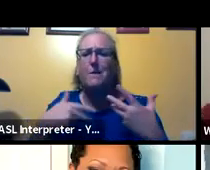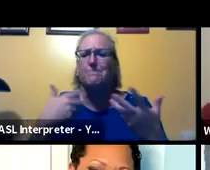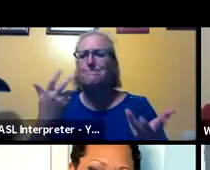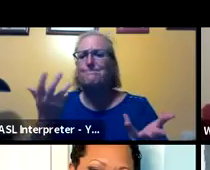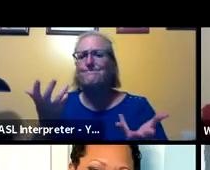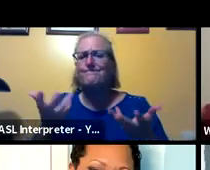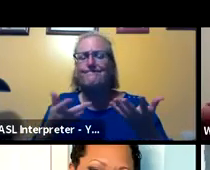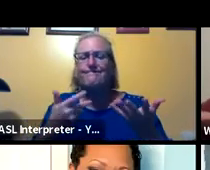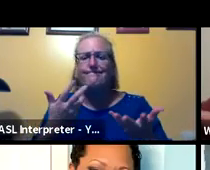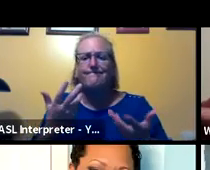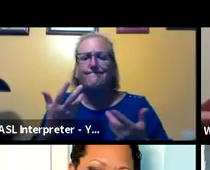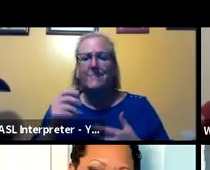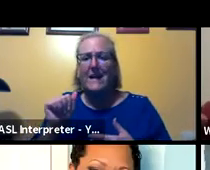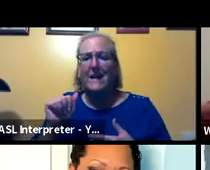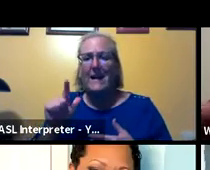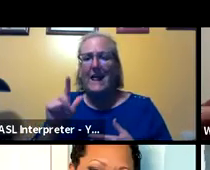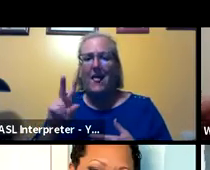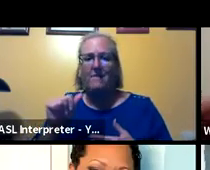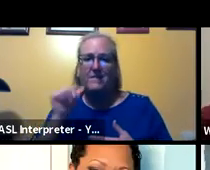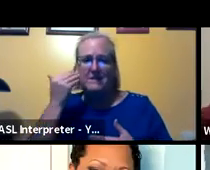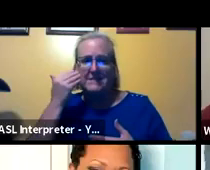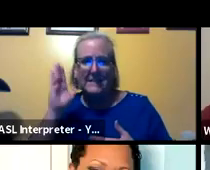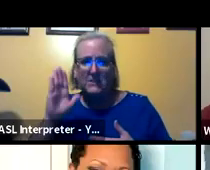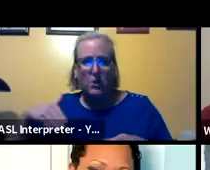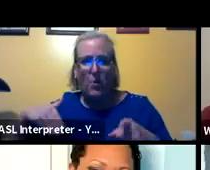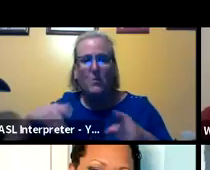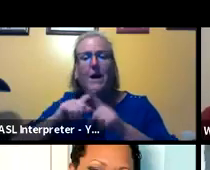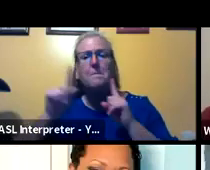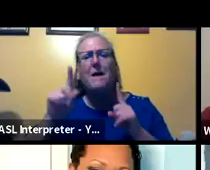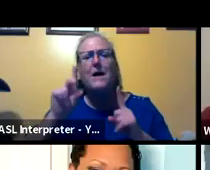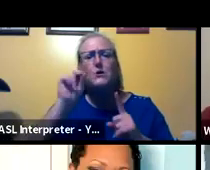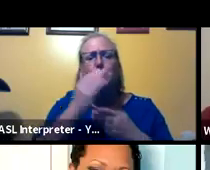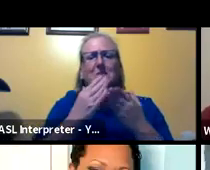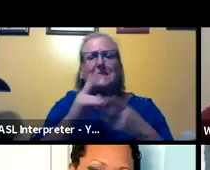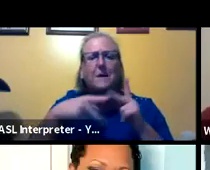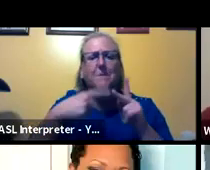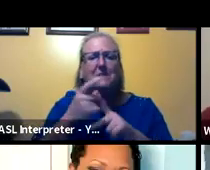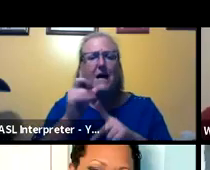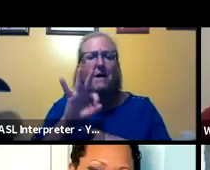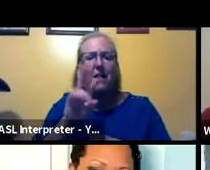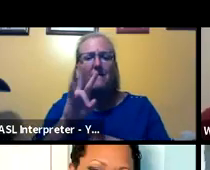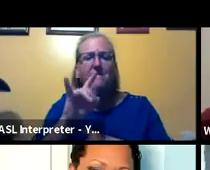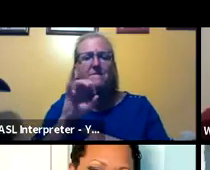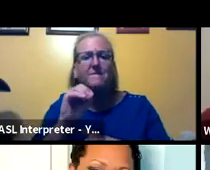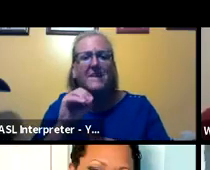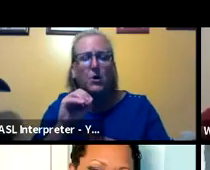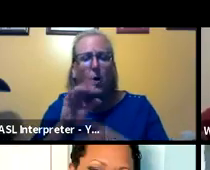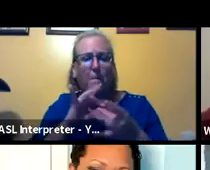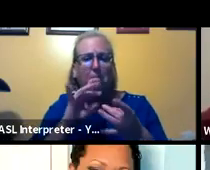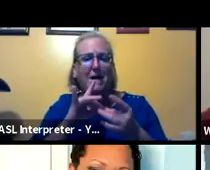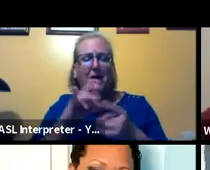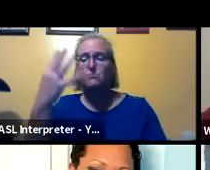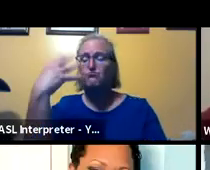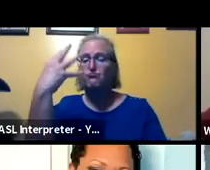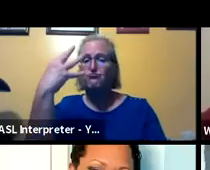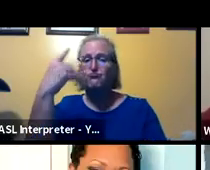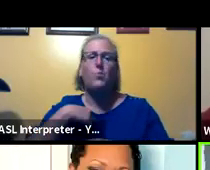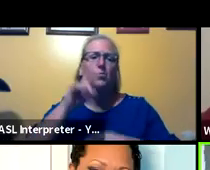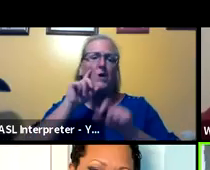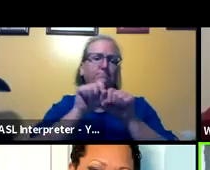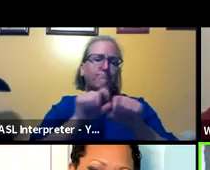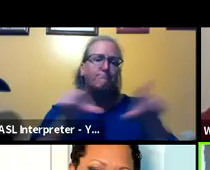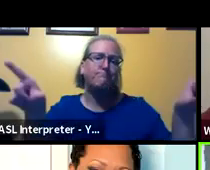and Alva doesn't know this yet, but it's my intention to do some sort of a video message to accompany